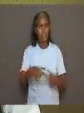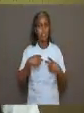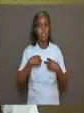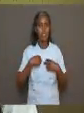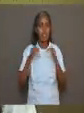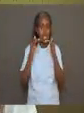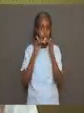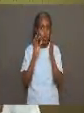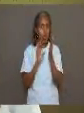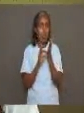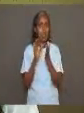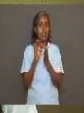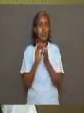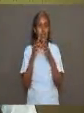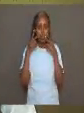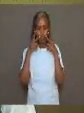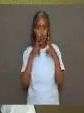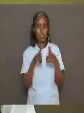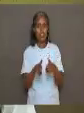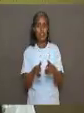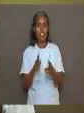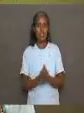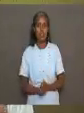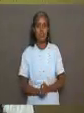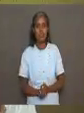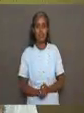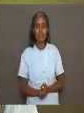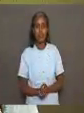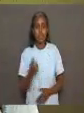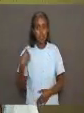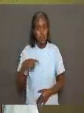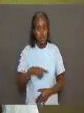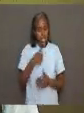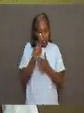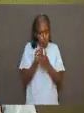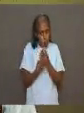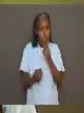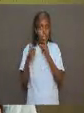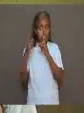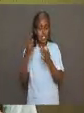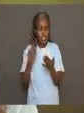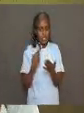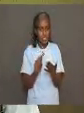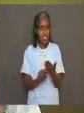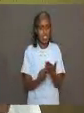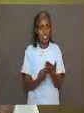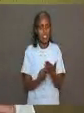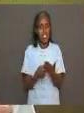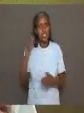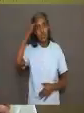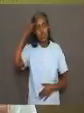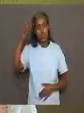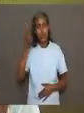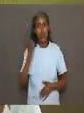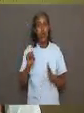equal numbers of observations. We could only test this theory on the sample